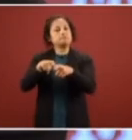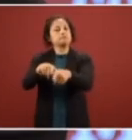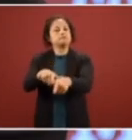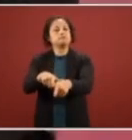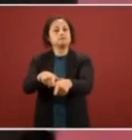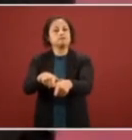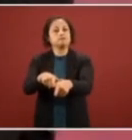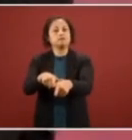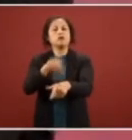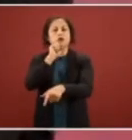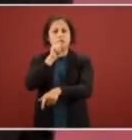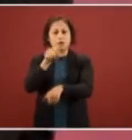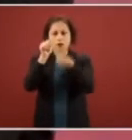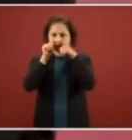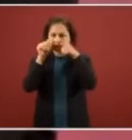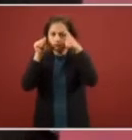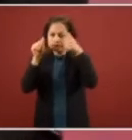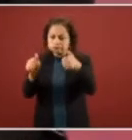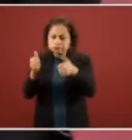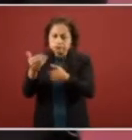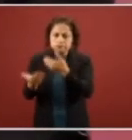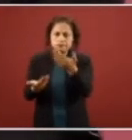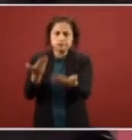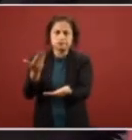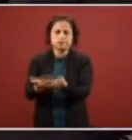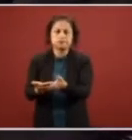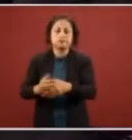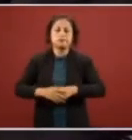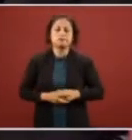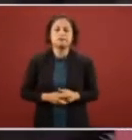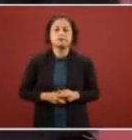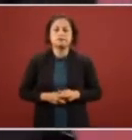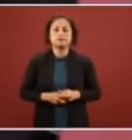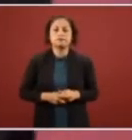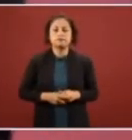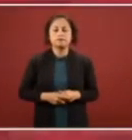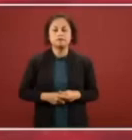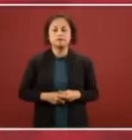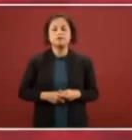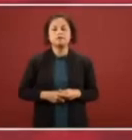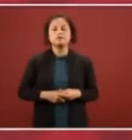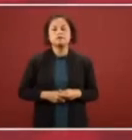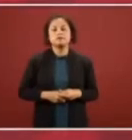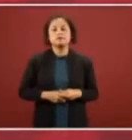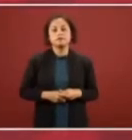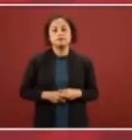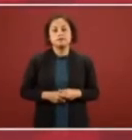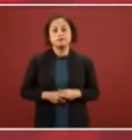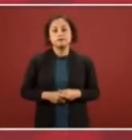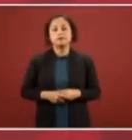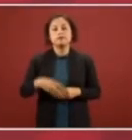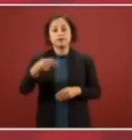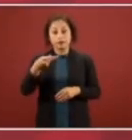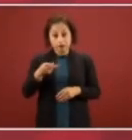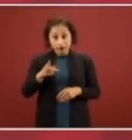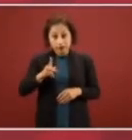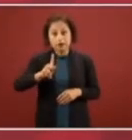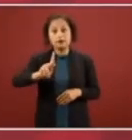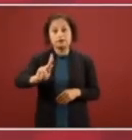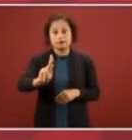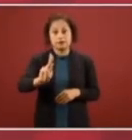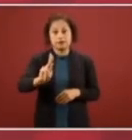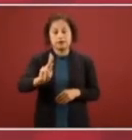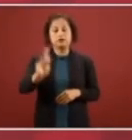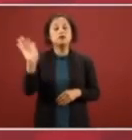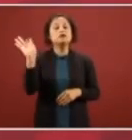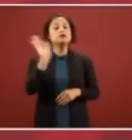communities will continue to be respected and attended to. And in any case, que no esperen nuestros